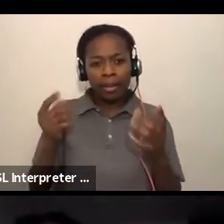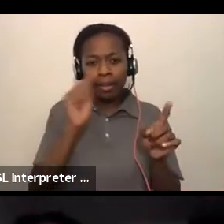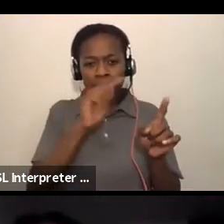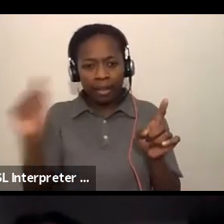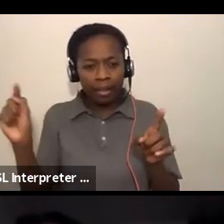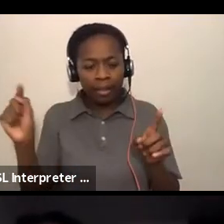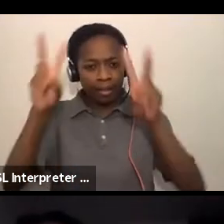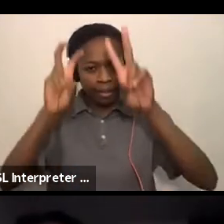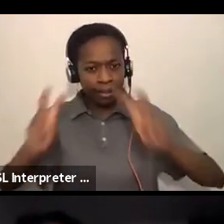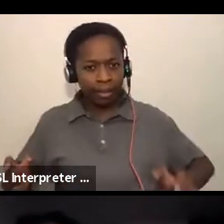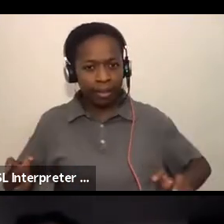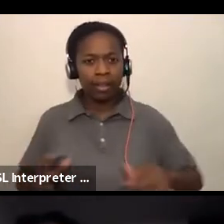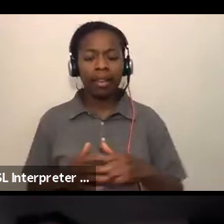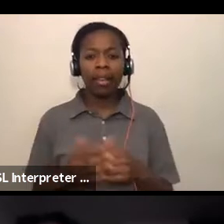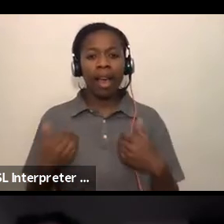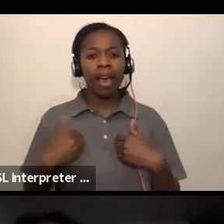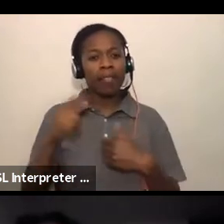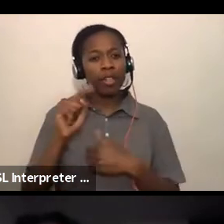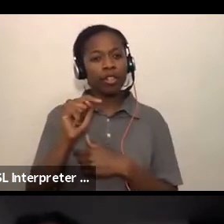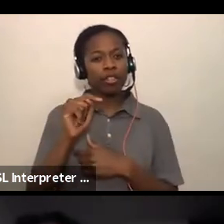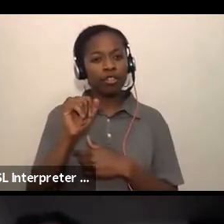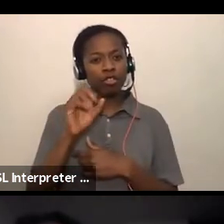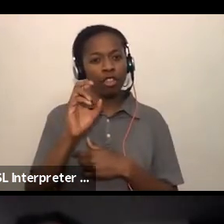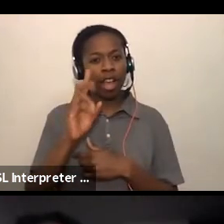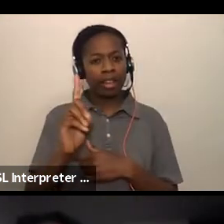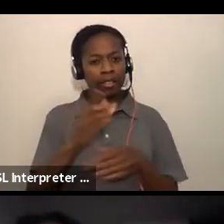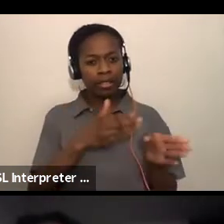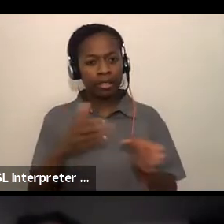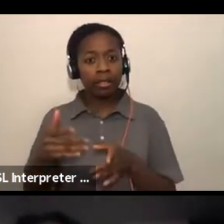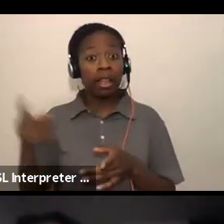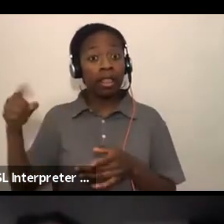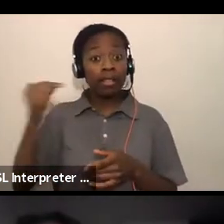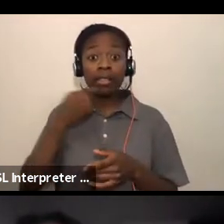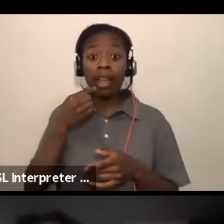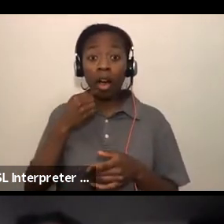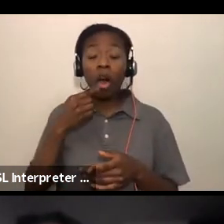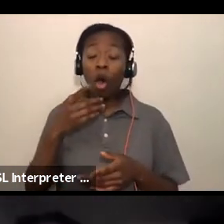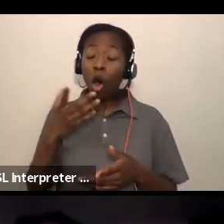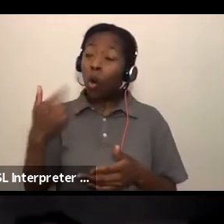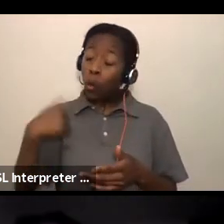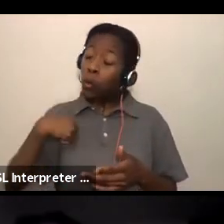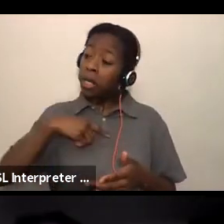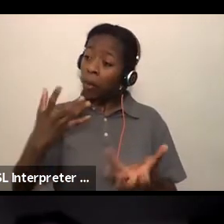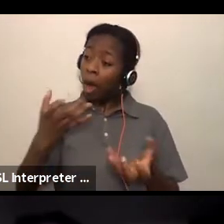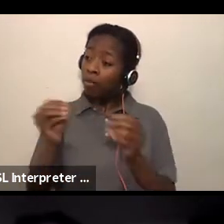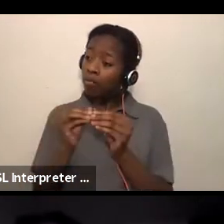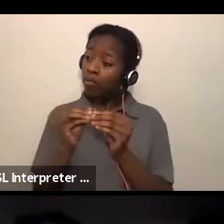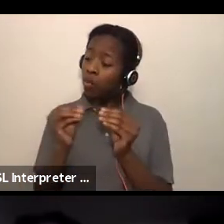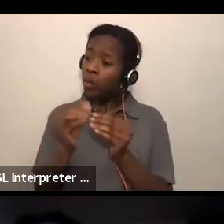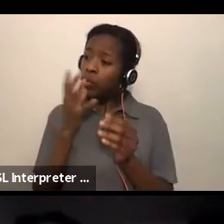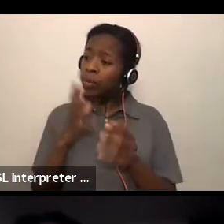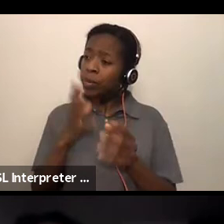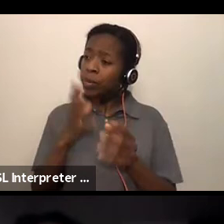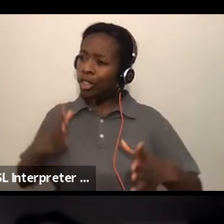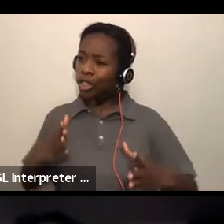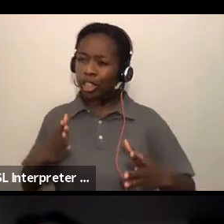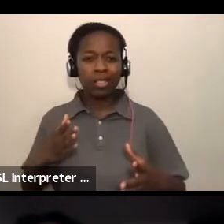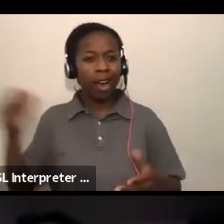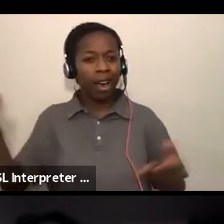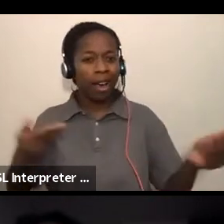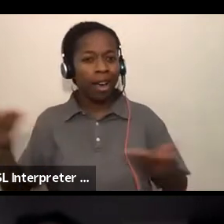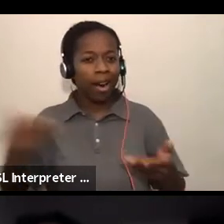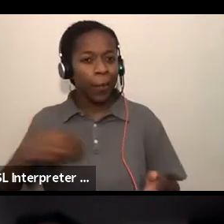this trend when it's like, they say, oh, we want more women directors, but it's only white women being hired. Mm. So it's then like, one, there's already